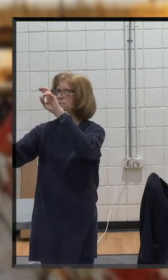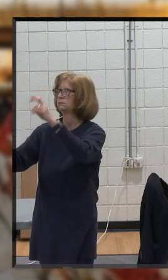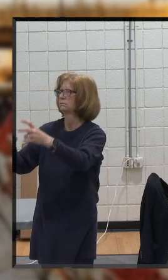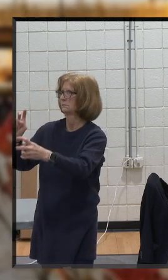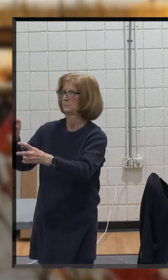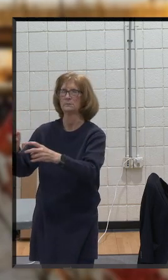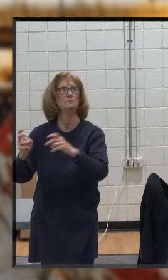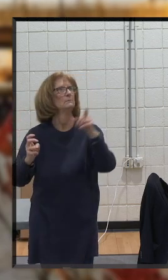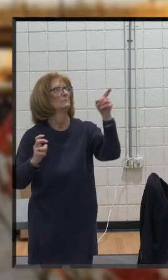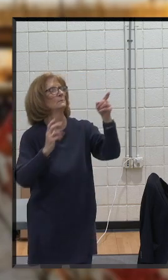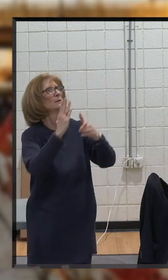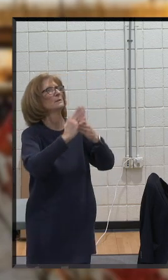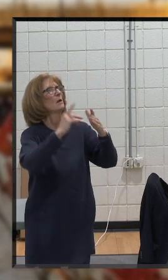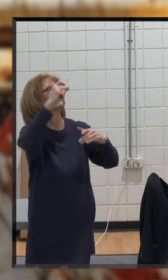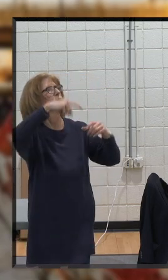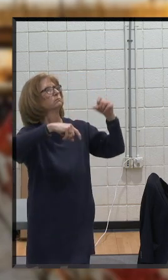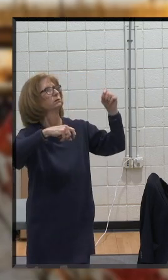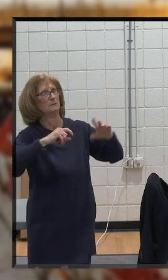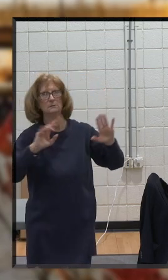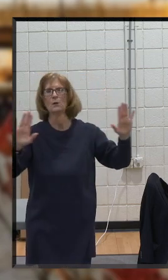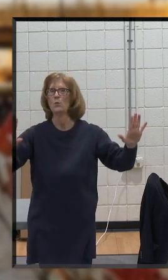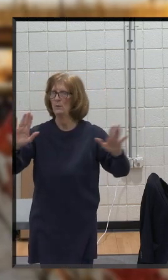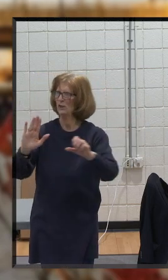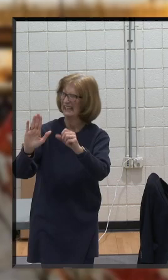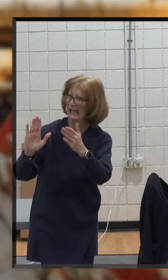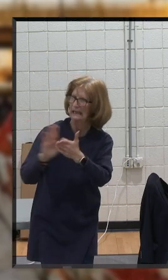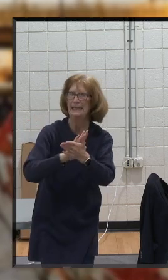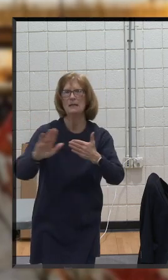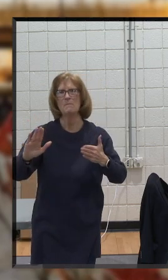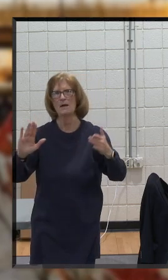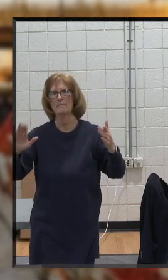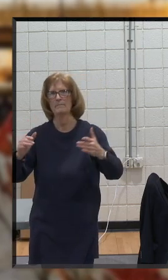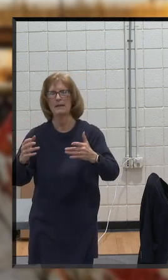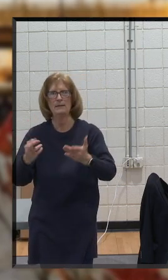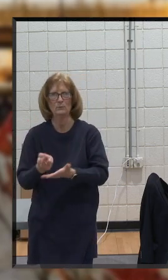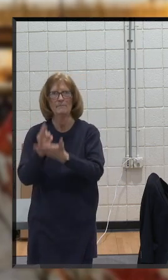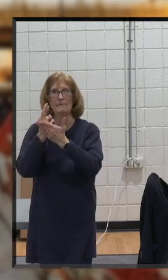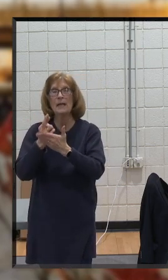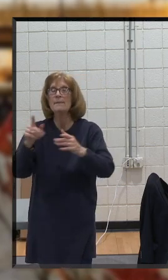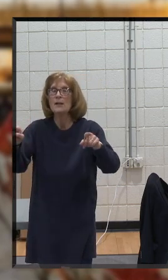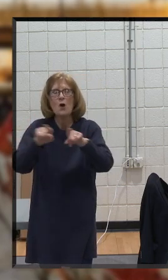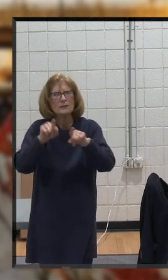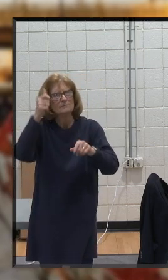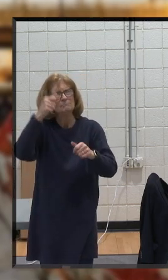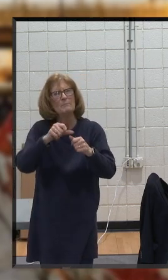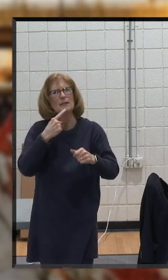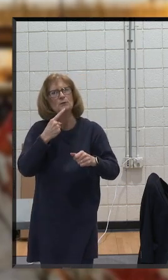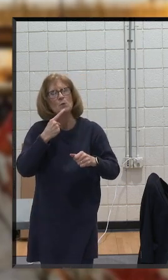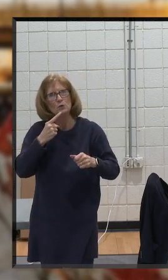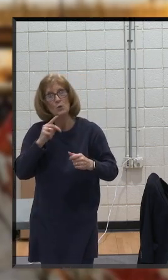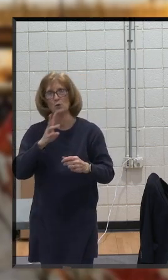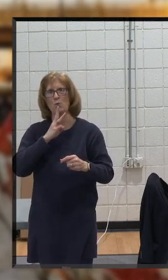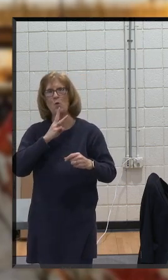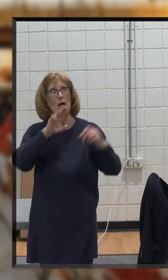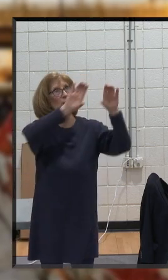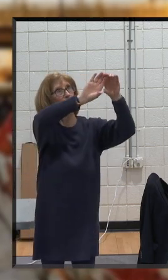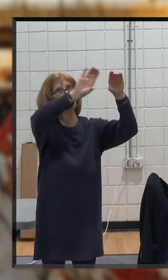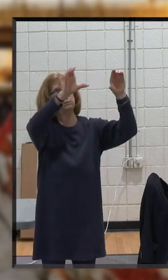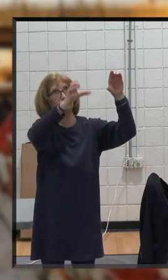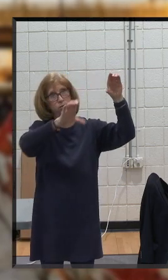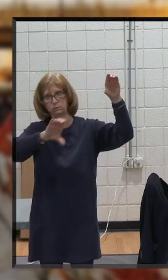up and rehabilitated. We'll also replace that drainage system with steel pipes that will not